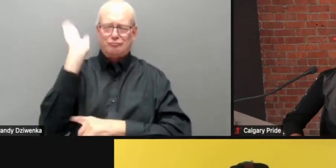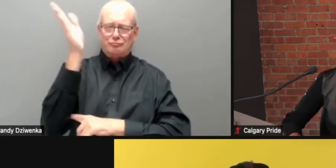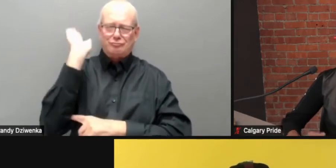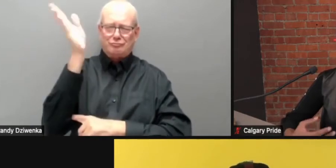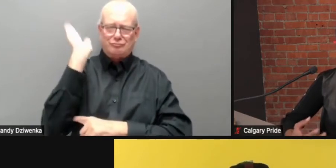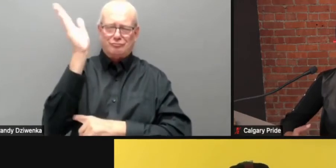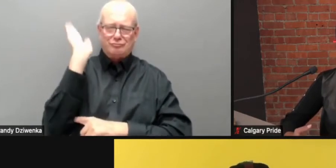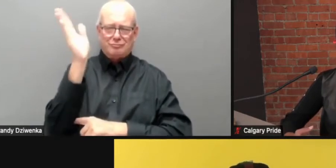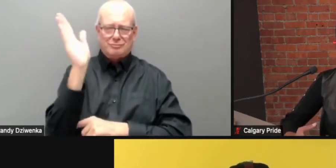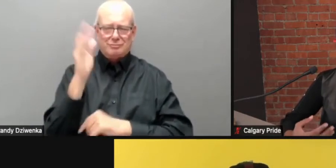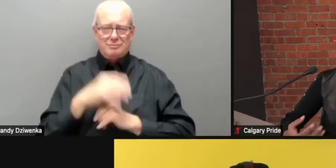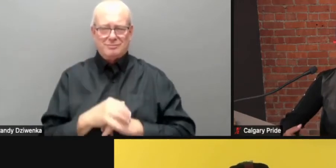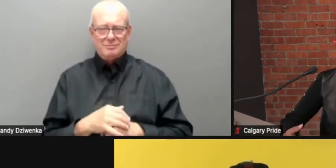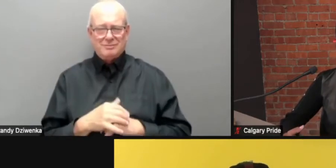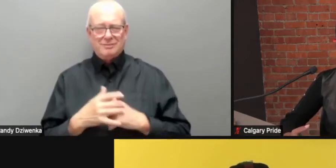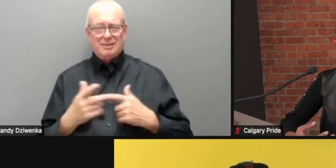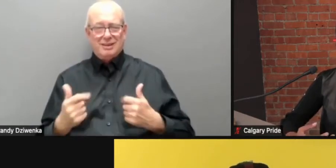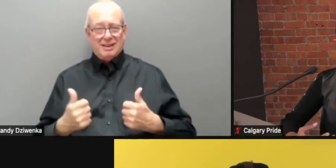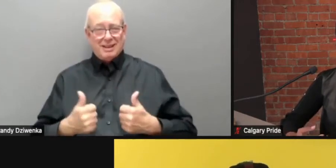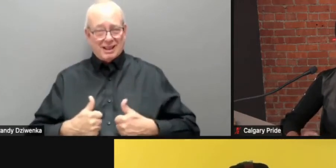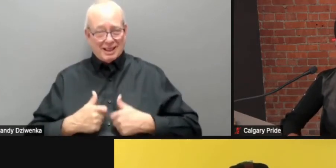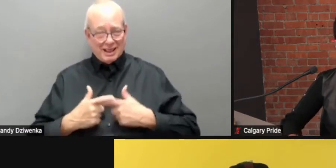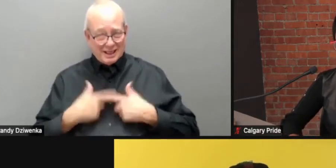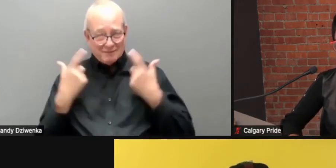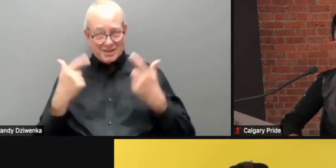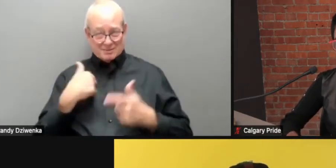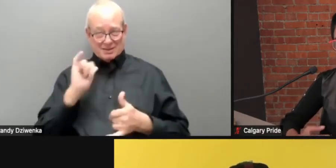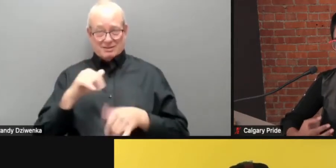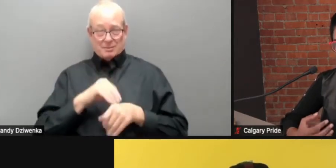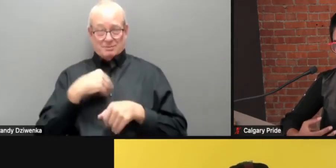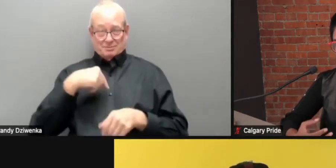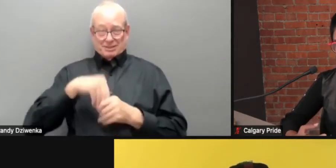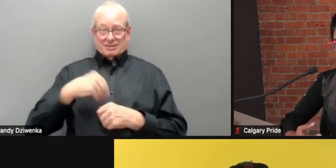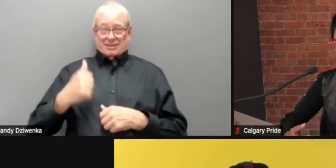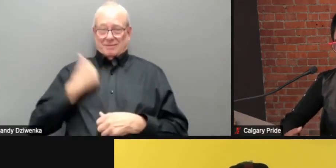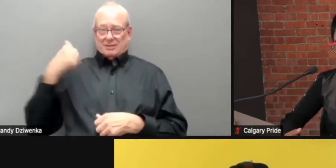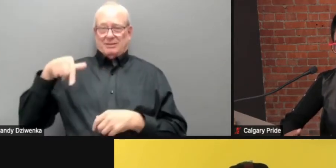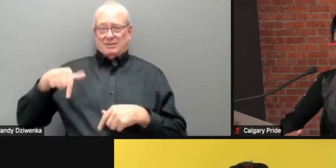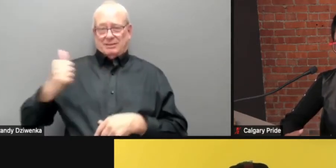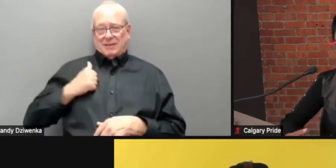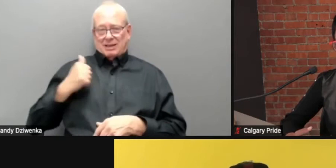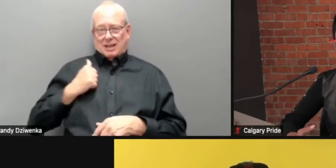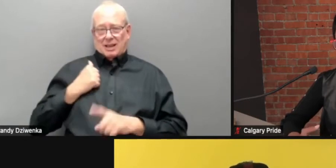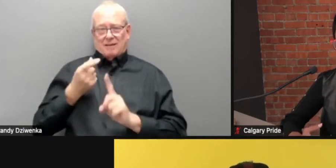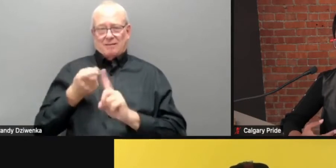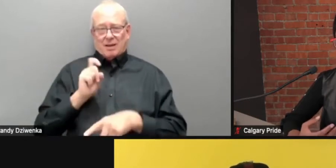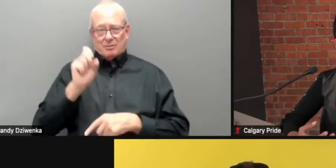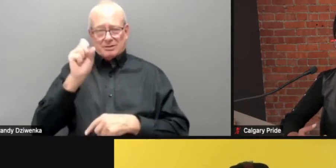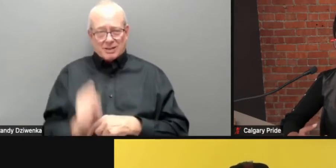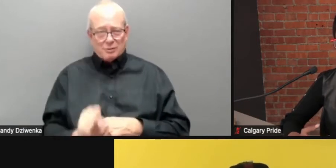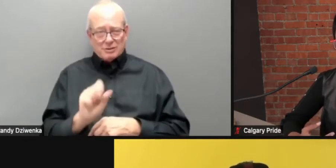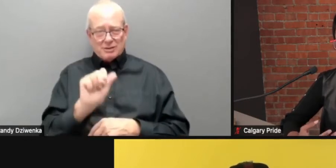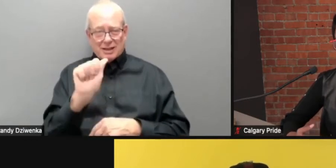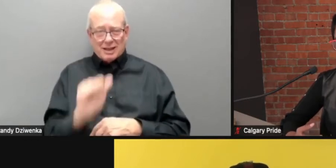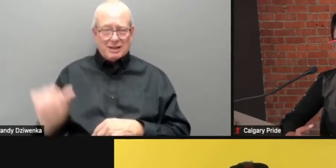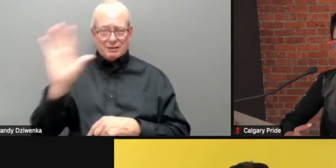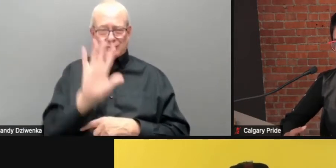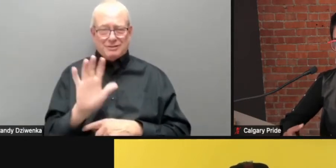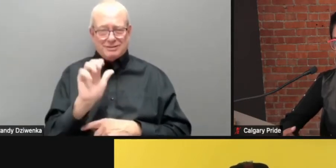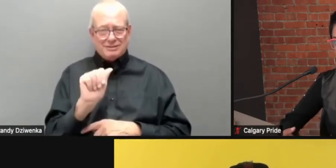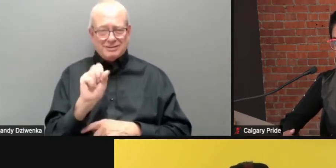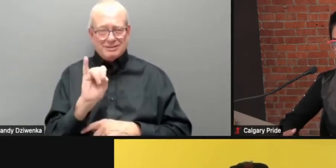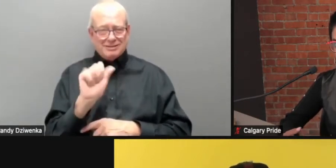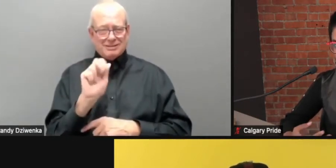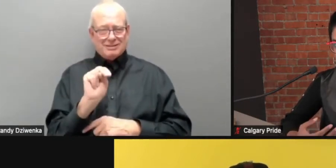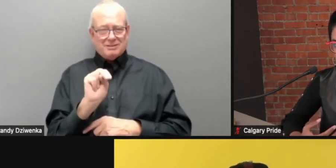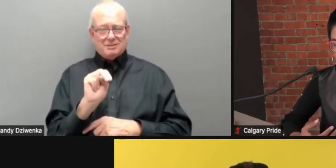see someone else who is like me and someone else who faced similar challenges, but then to see someone else who